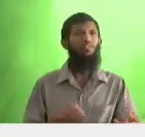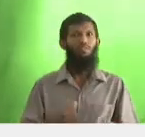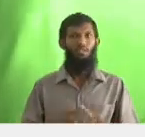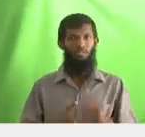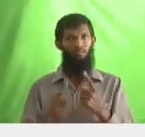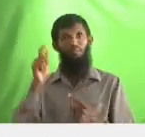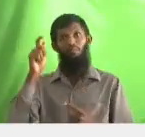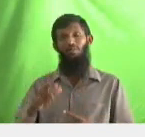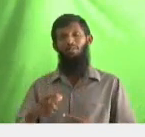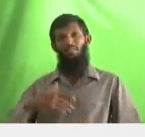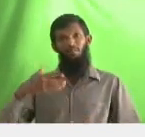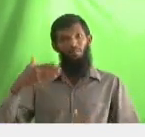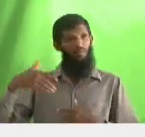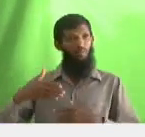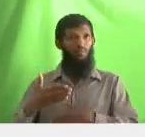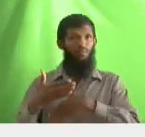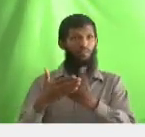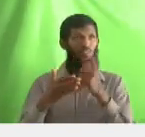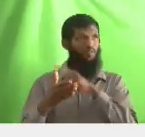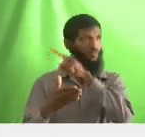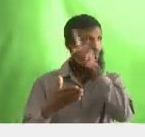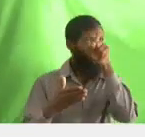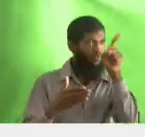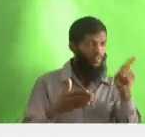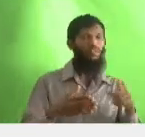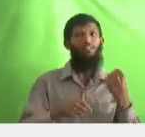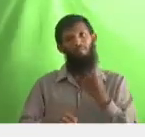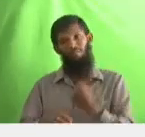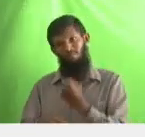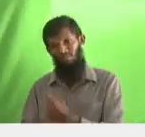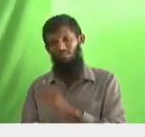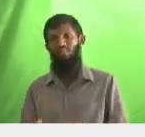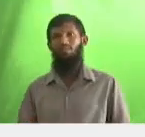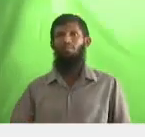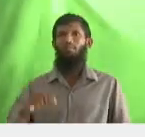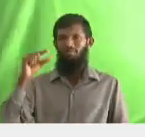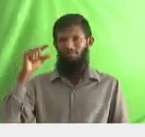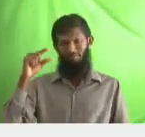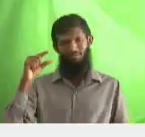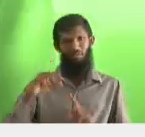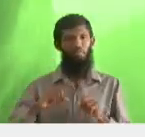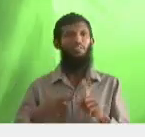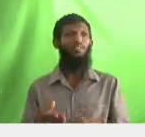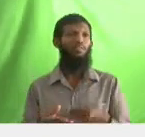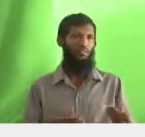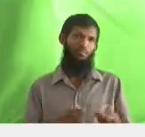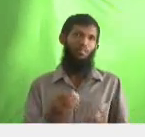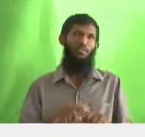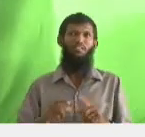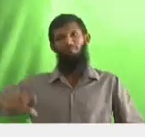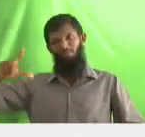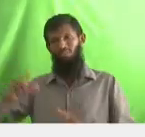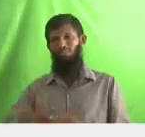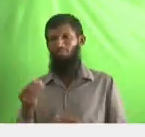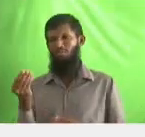portion. Others might earn more than 10 times that amount in 1 hour. All this is in the hands of Allah. Remember, when